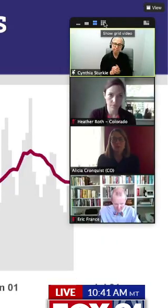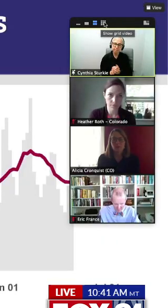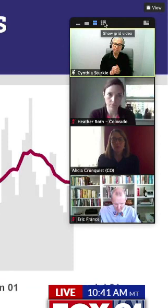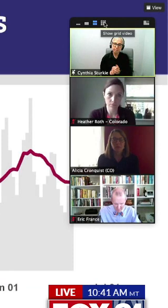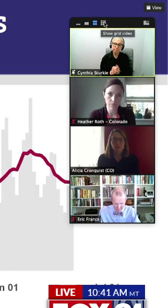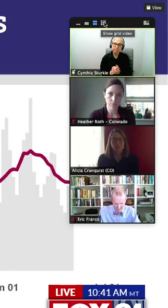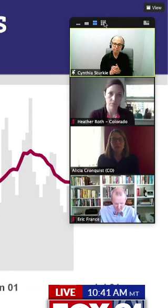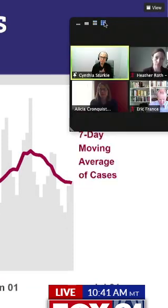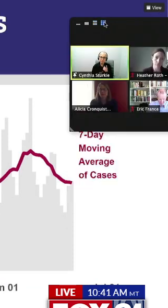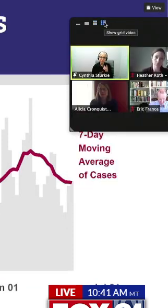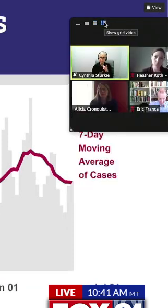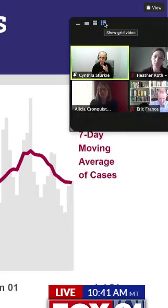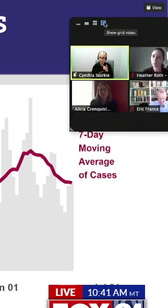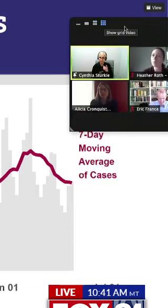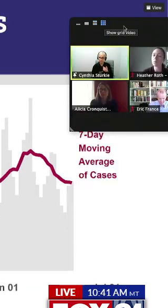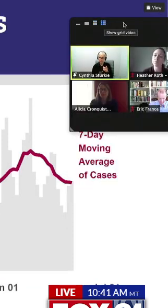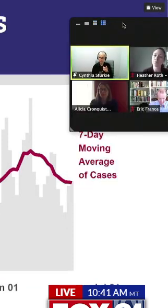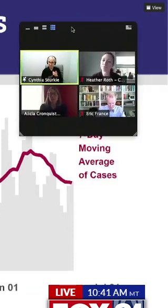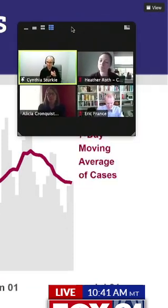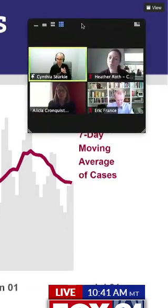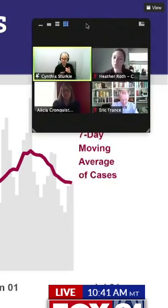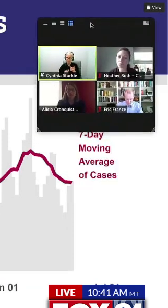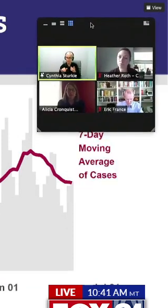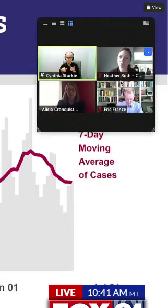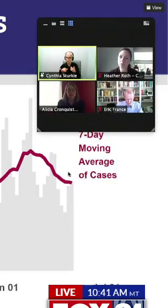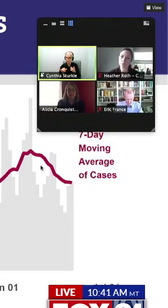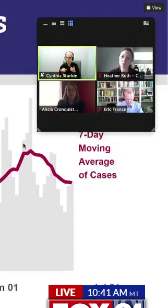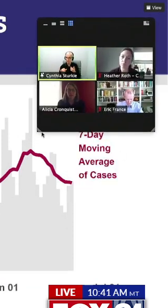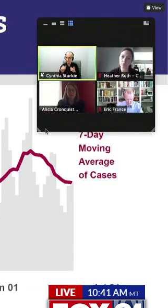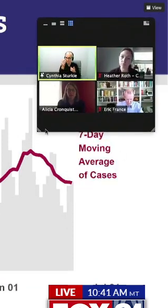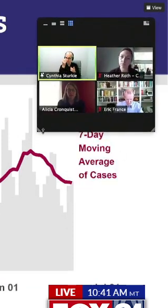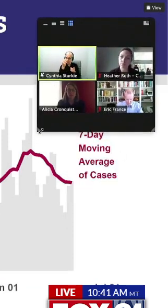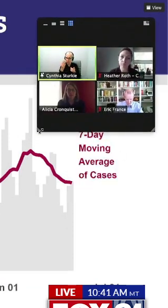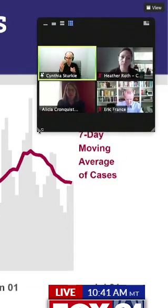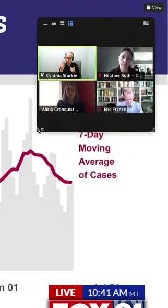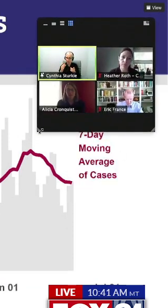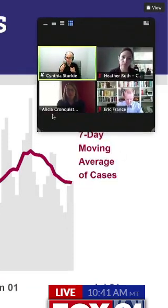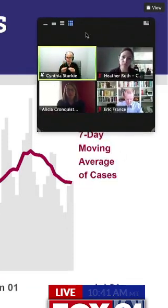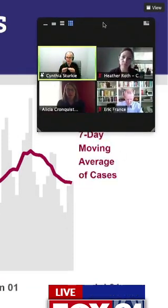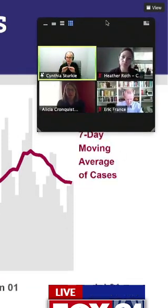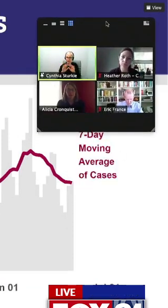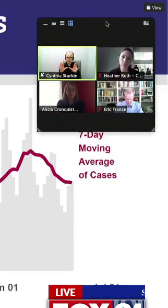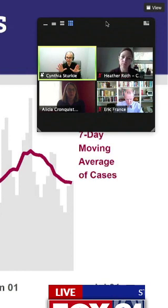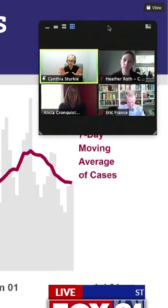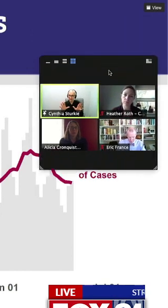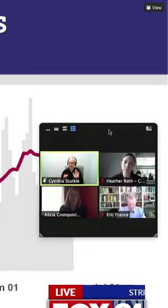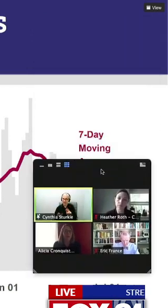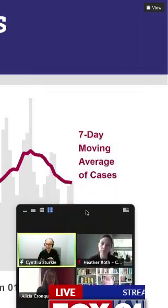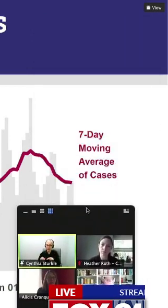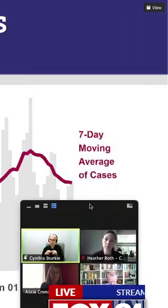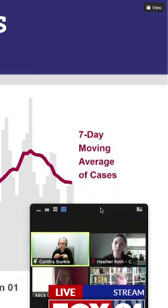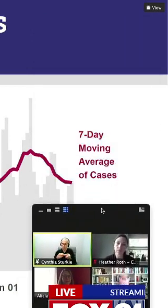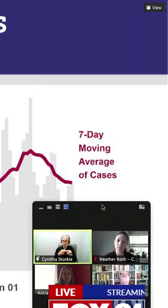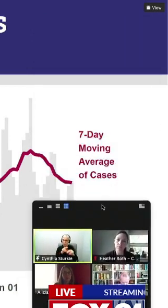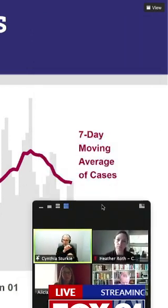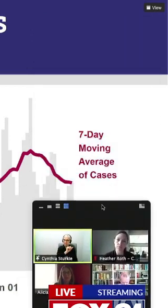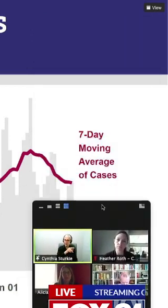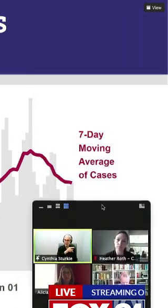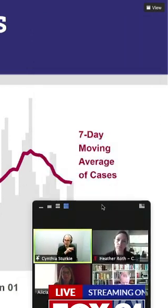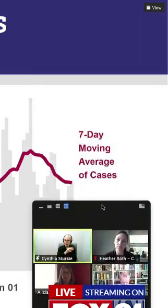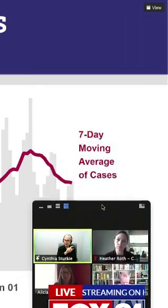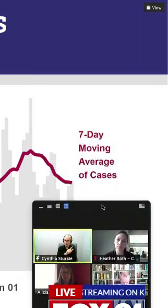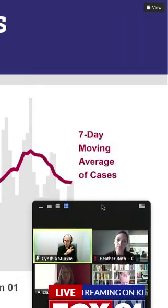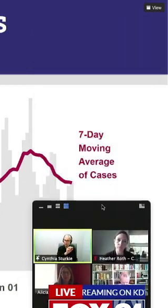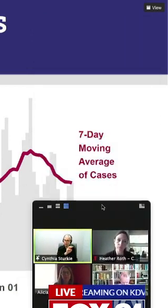Here's a zoomed in version of that same information with a clear increase in cases through April and May, and now a decline in cases since June